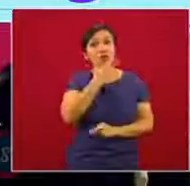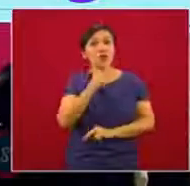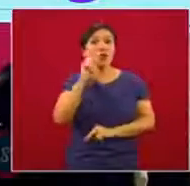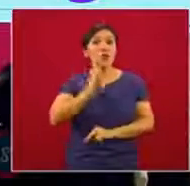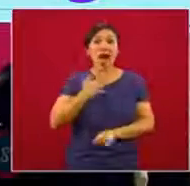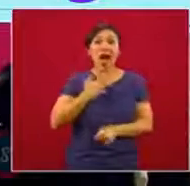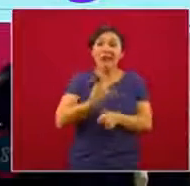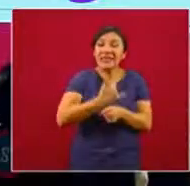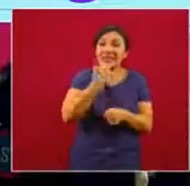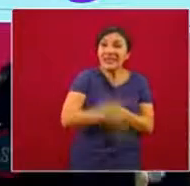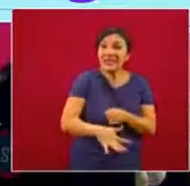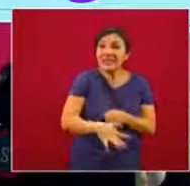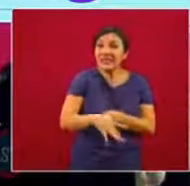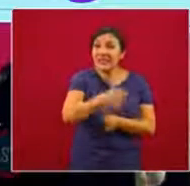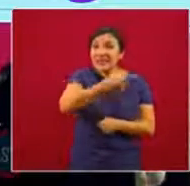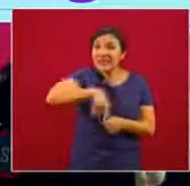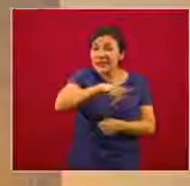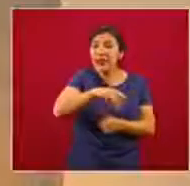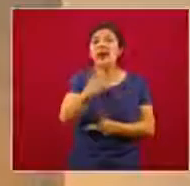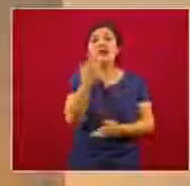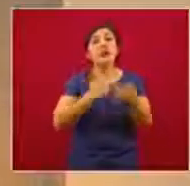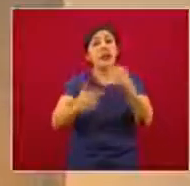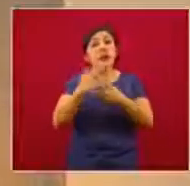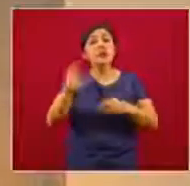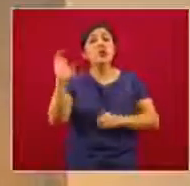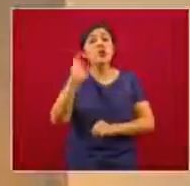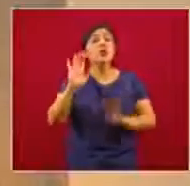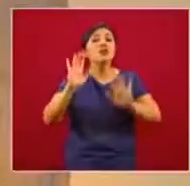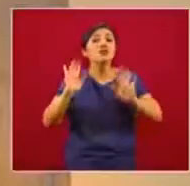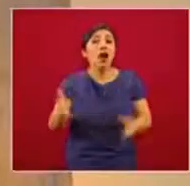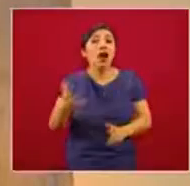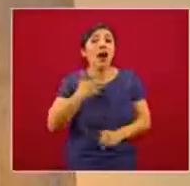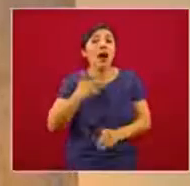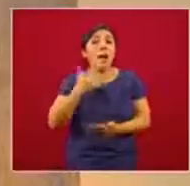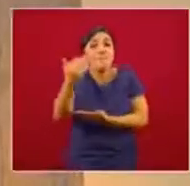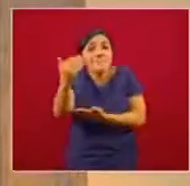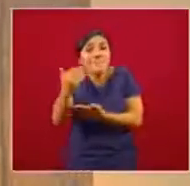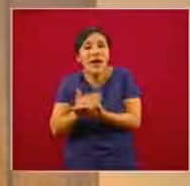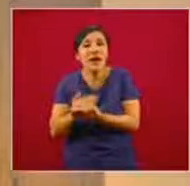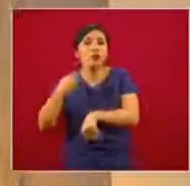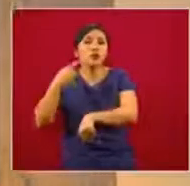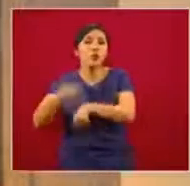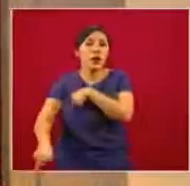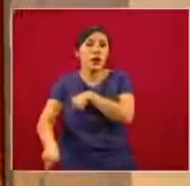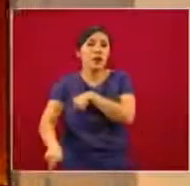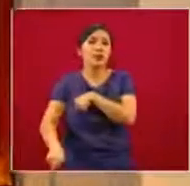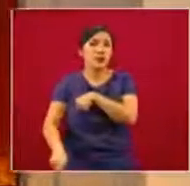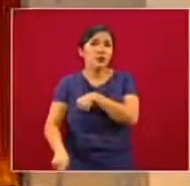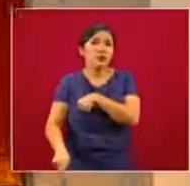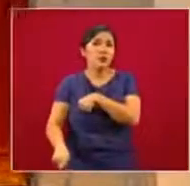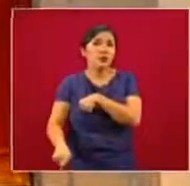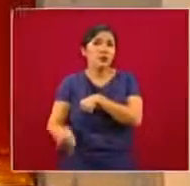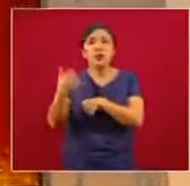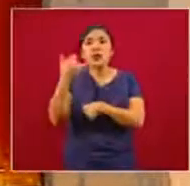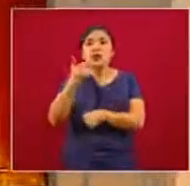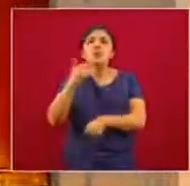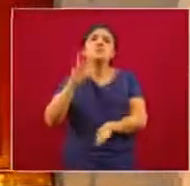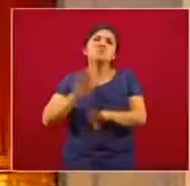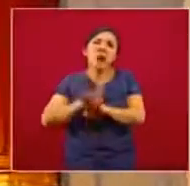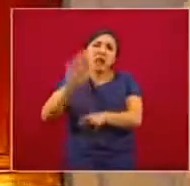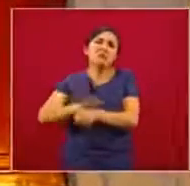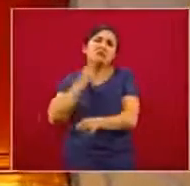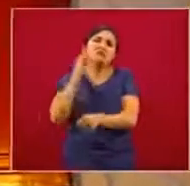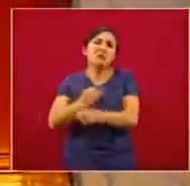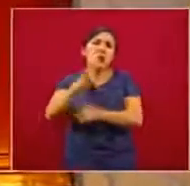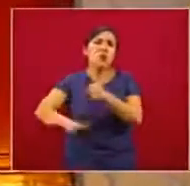riesgo So teachers van a that regresar are on cuando ya haya risk, el they menor are riesgo posible going y back to una school whenever the normalidad risk